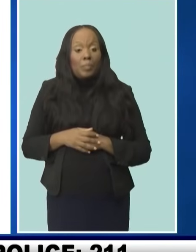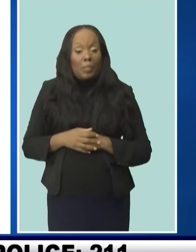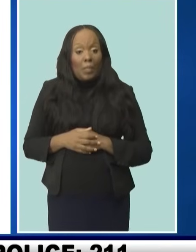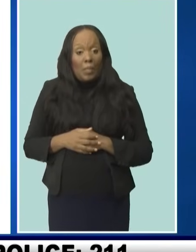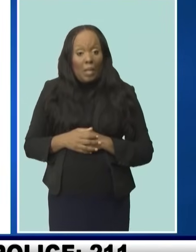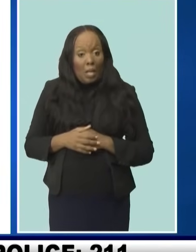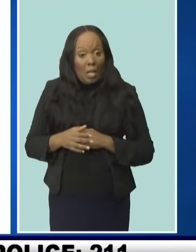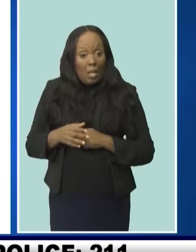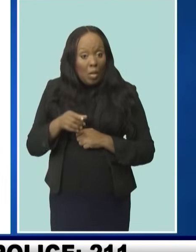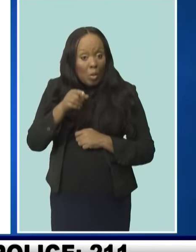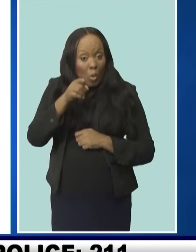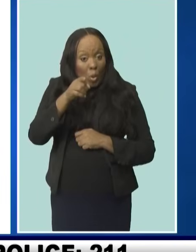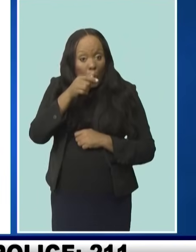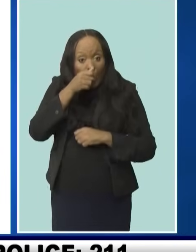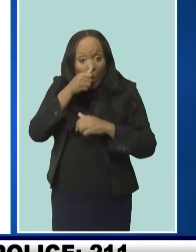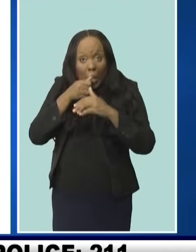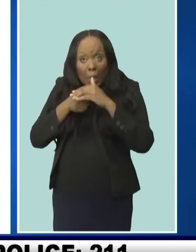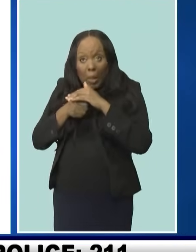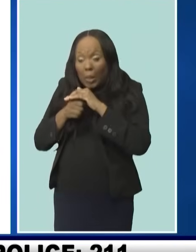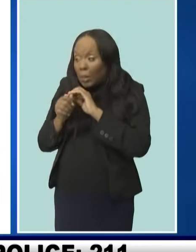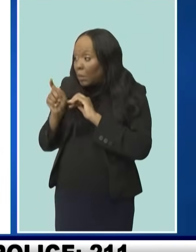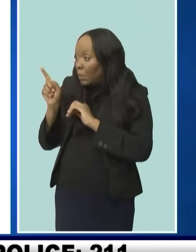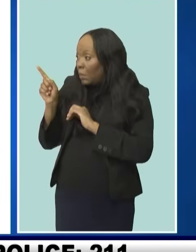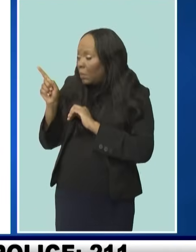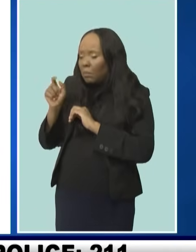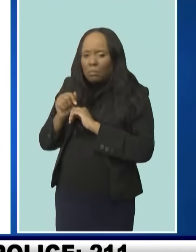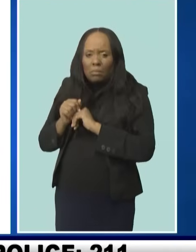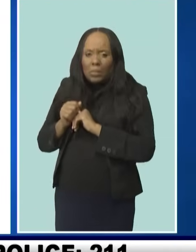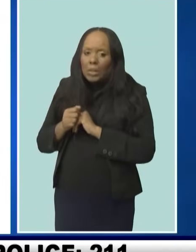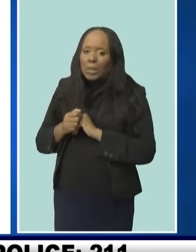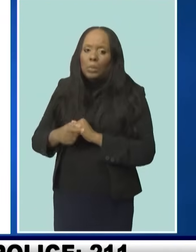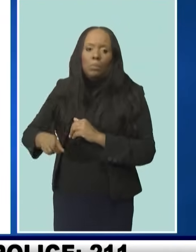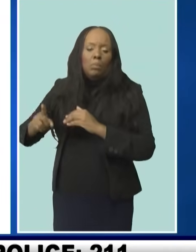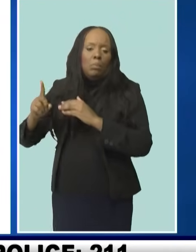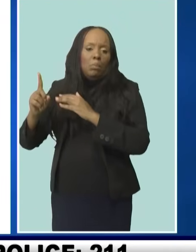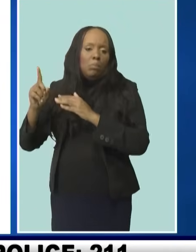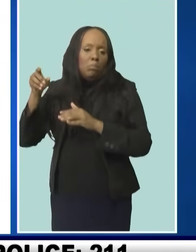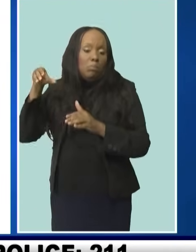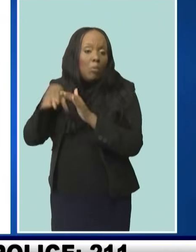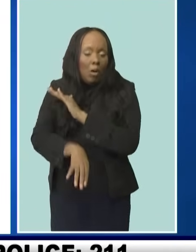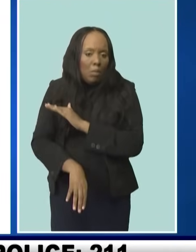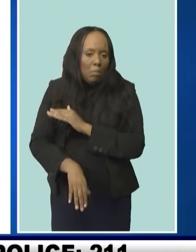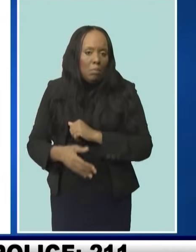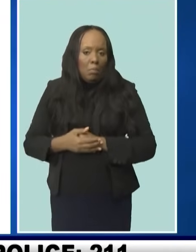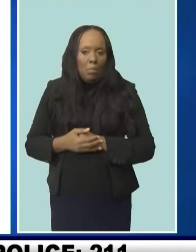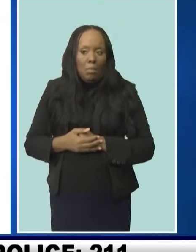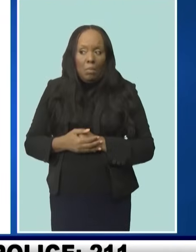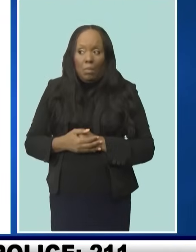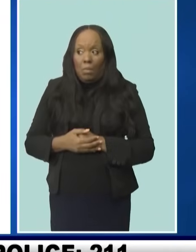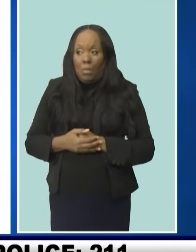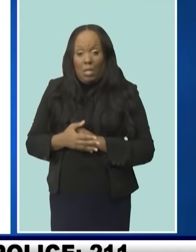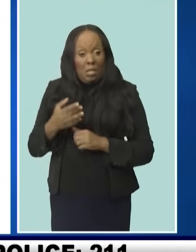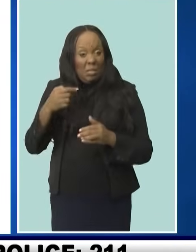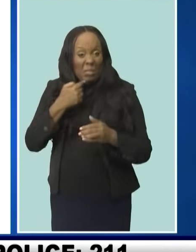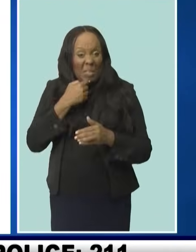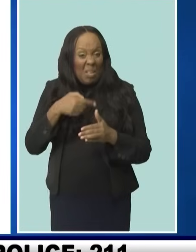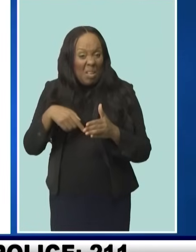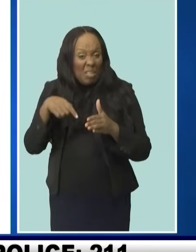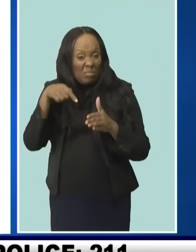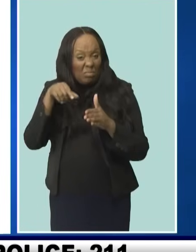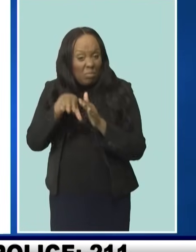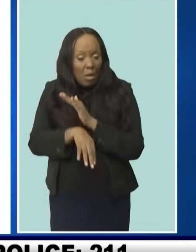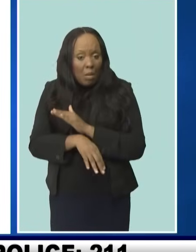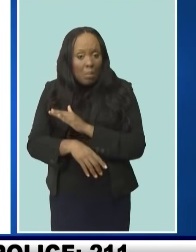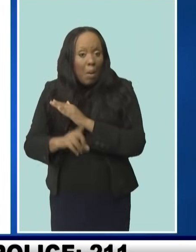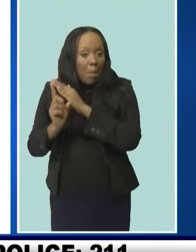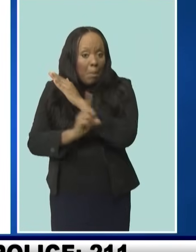of the public are also reminded that it is a serious offence to harbour or assist wanted persons, and anyone caught